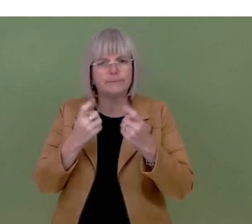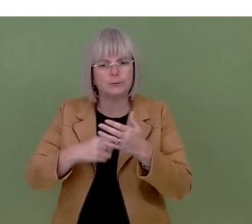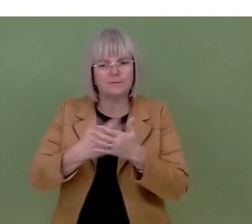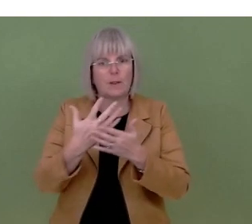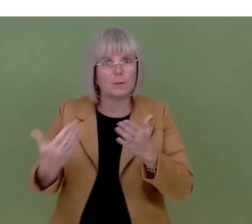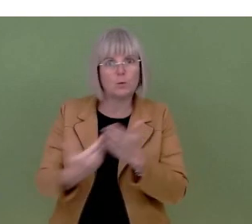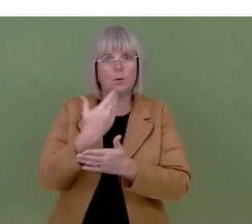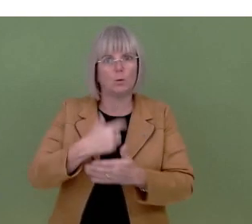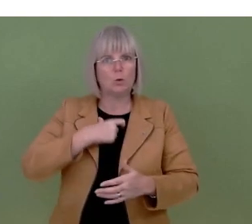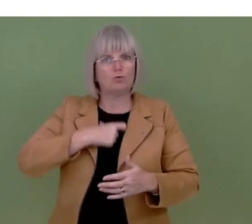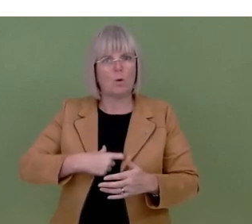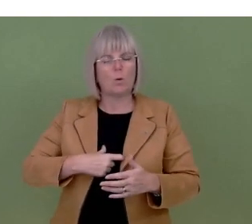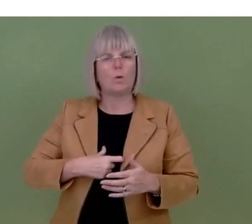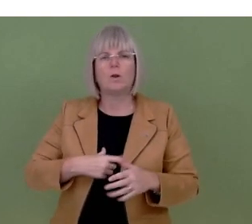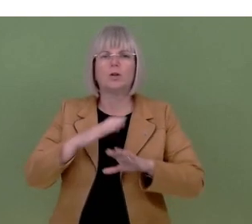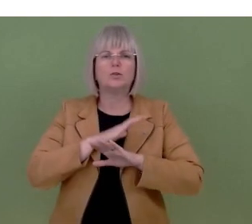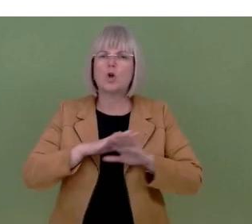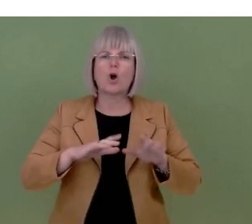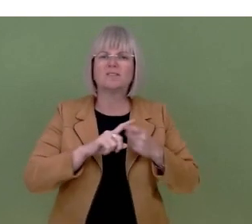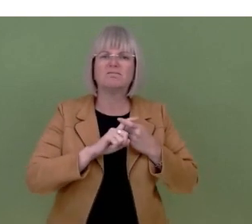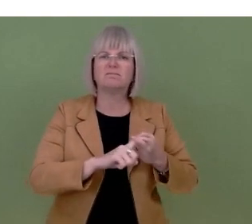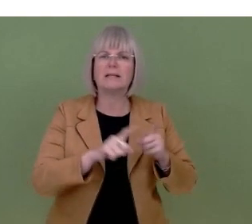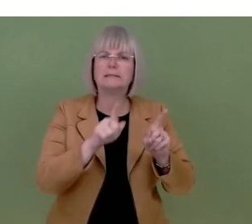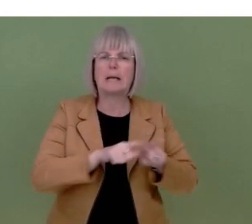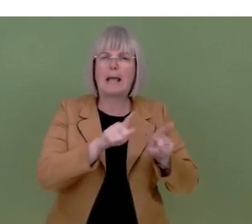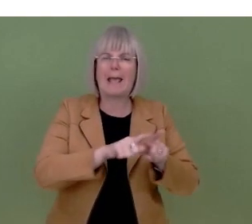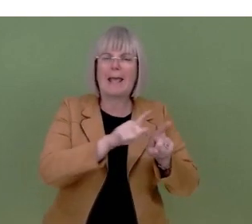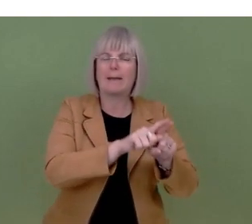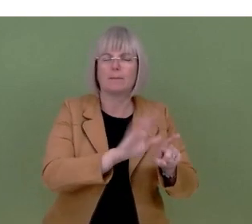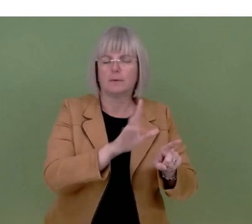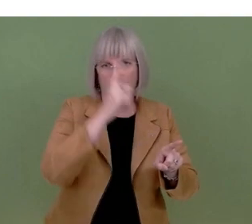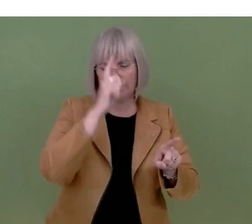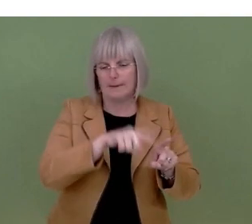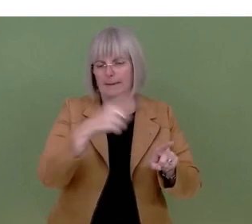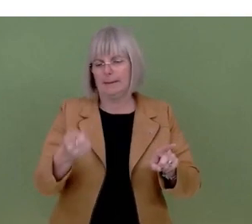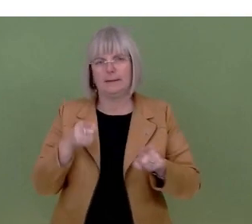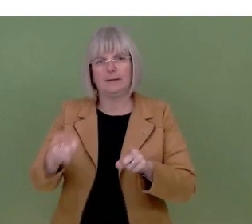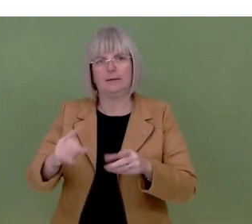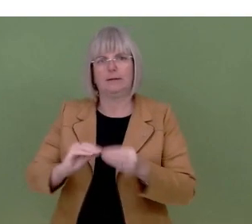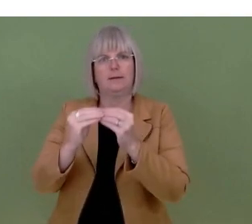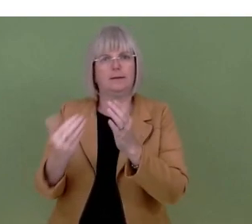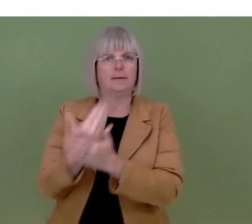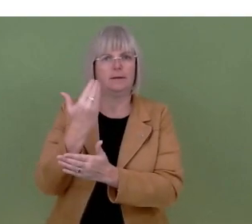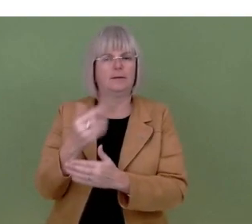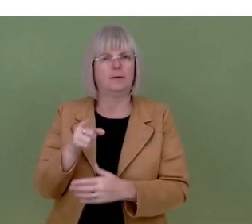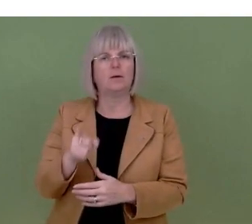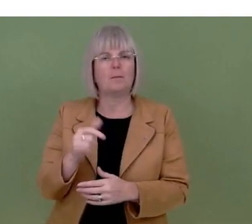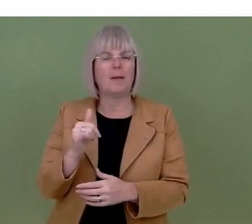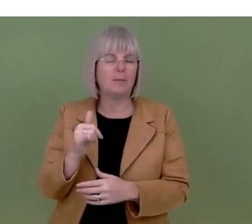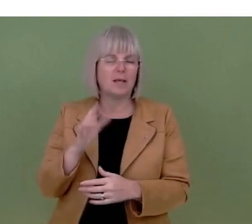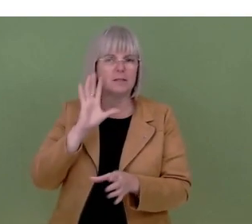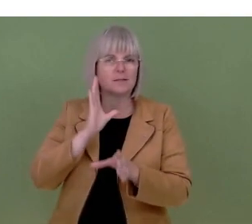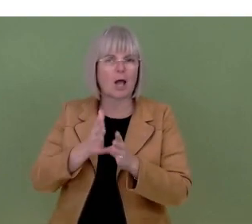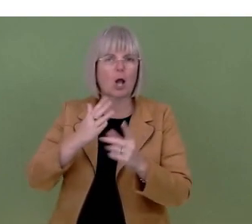to meet the demand, we need to start thinking about different psychological or psychosocial workforces, which can bring a range of